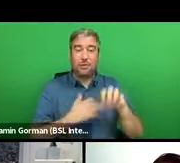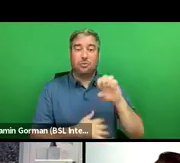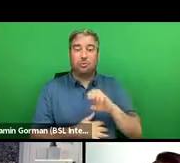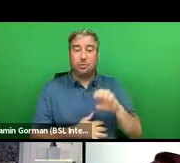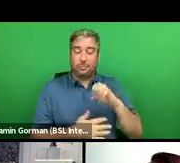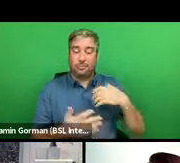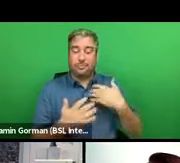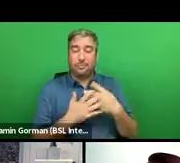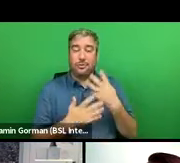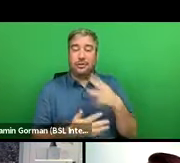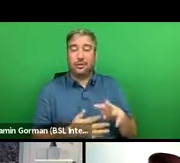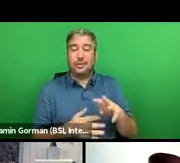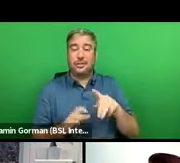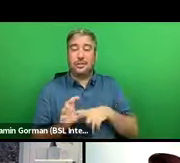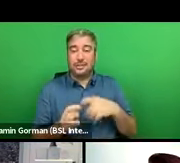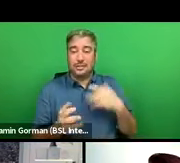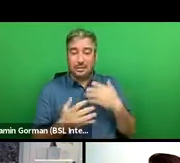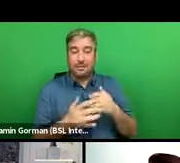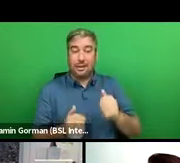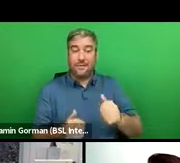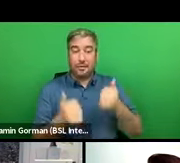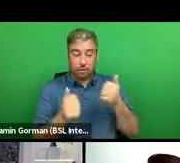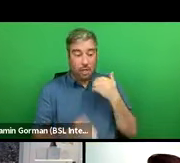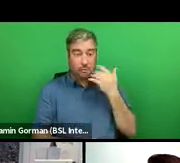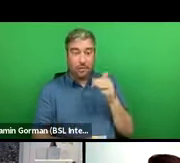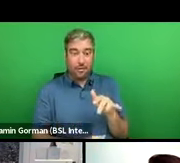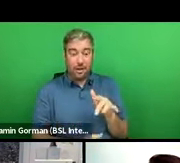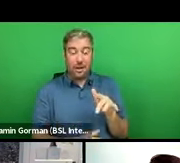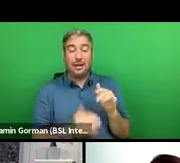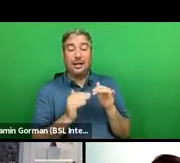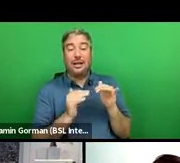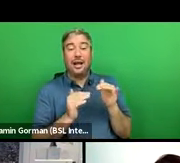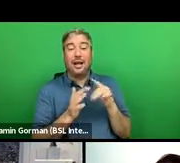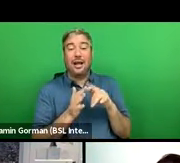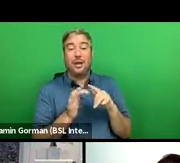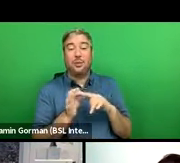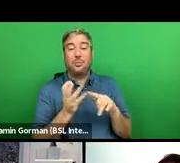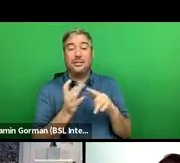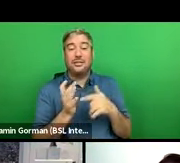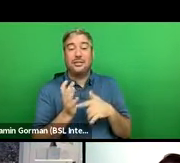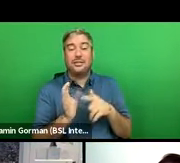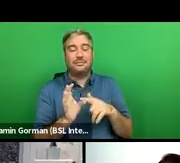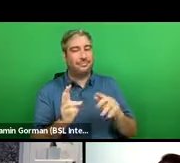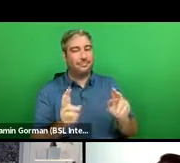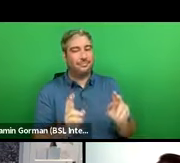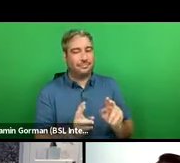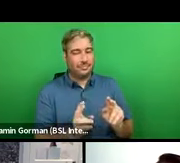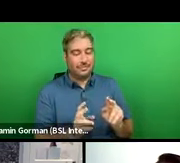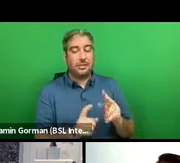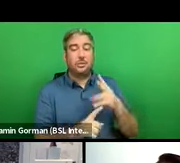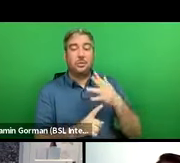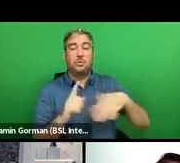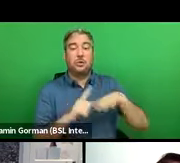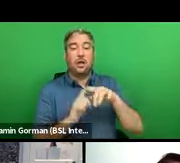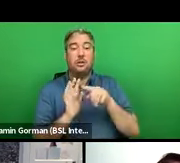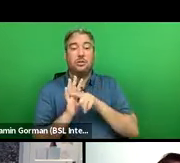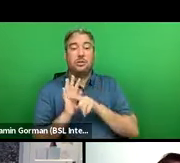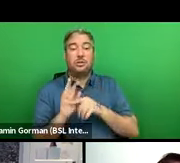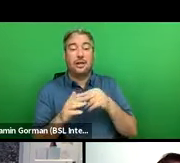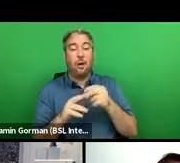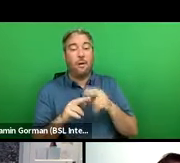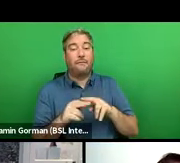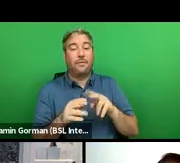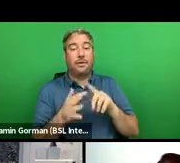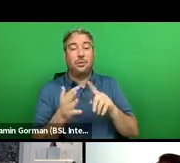equity much less. The social agenda of the EU disappeared in the early 90s, right after the completion of the